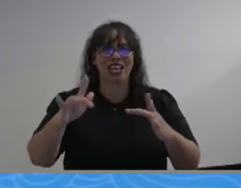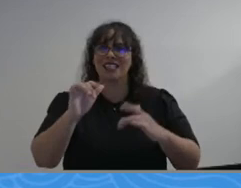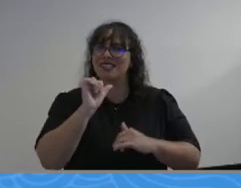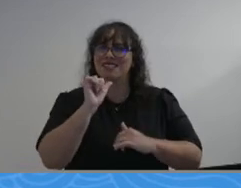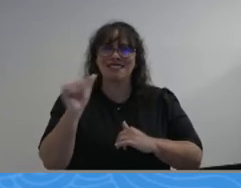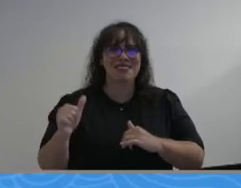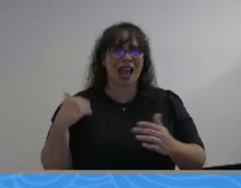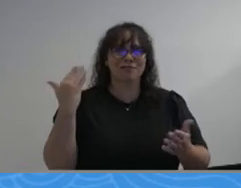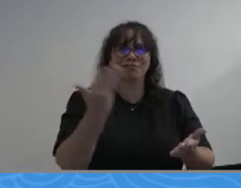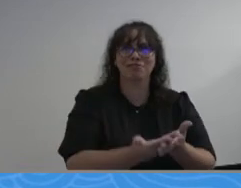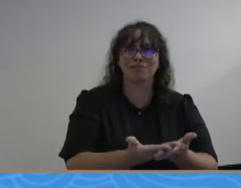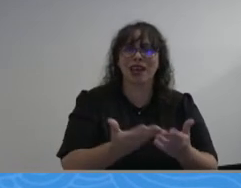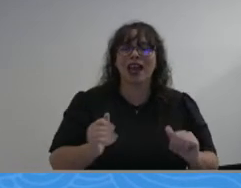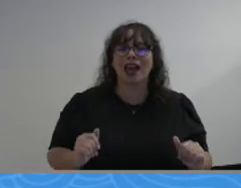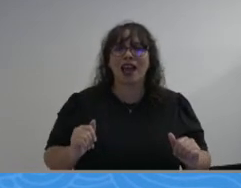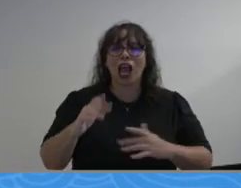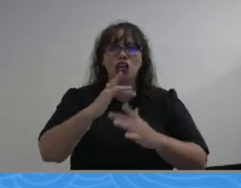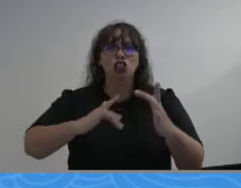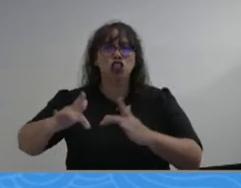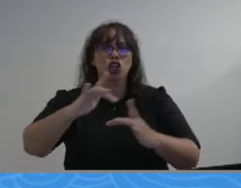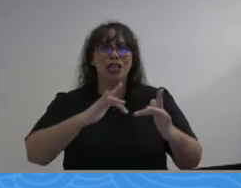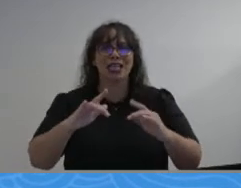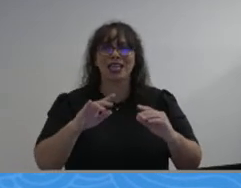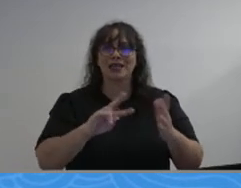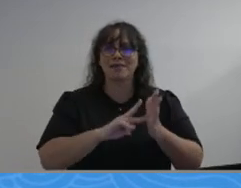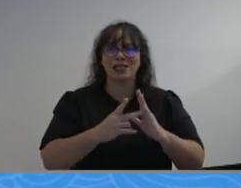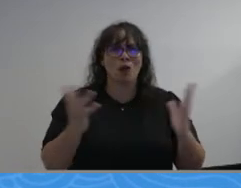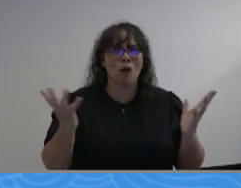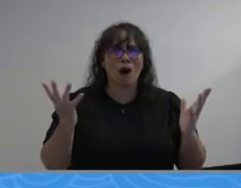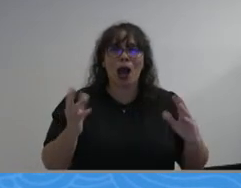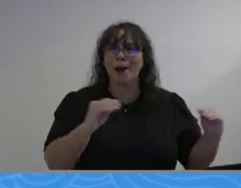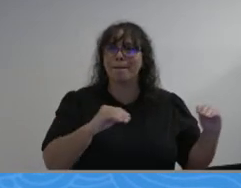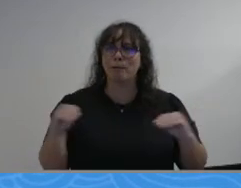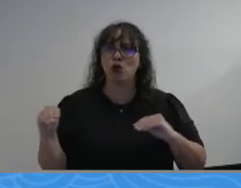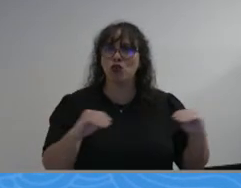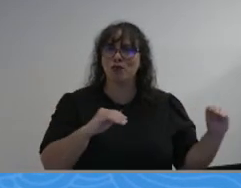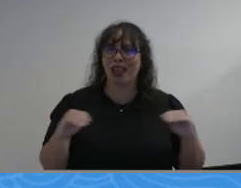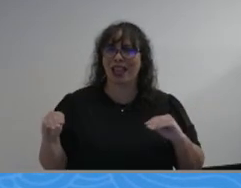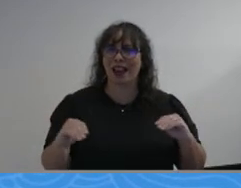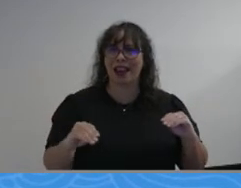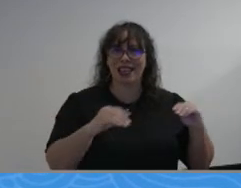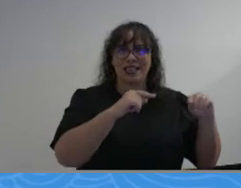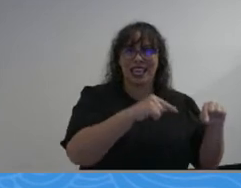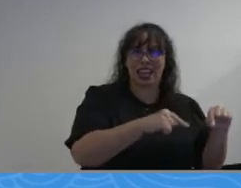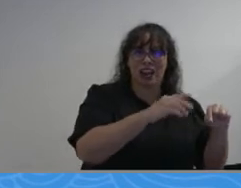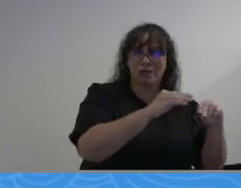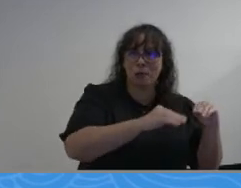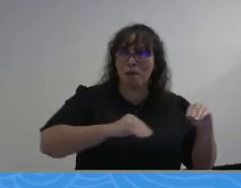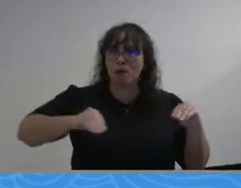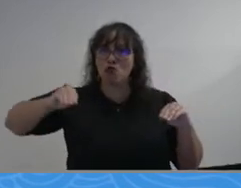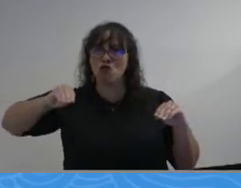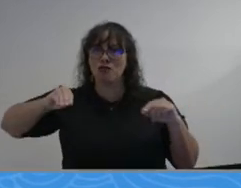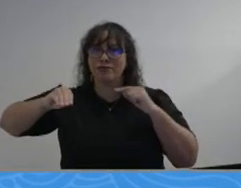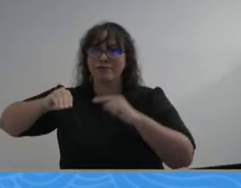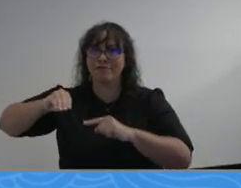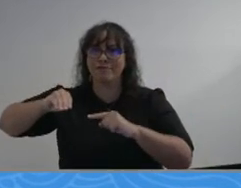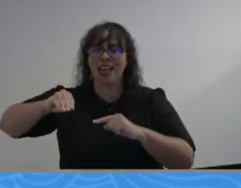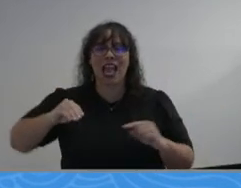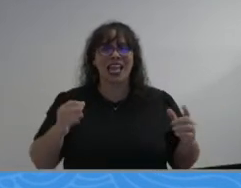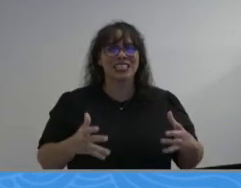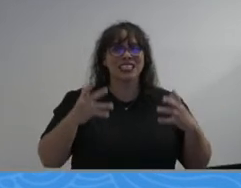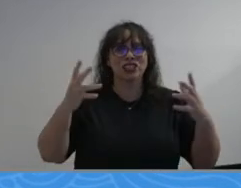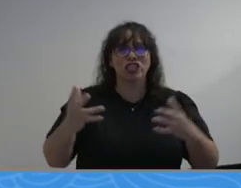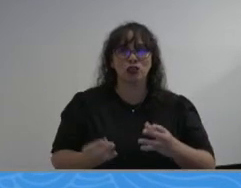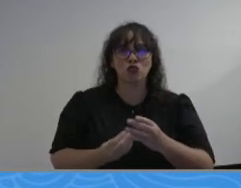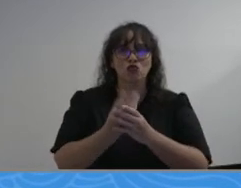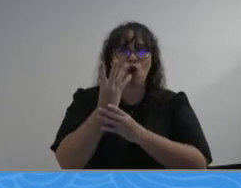destination. A journey indicates movement from one place to the next. It also suggests growth and